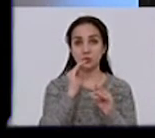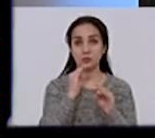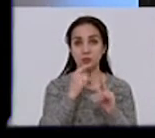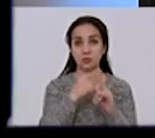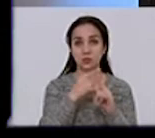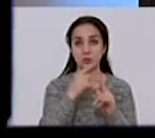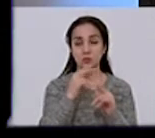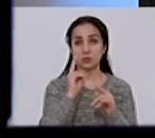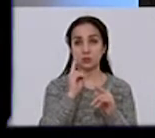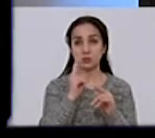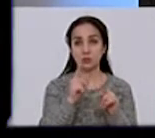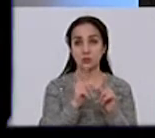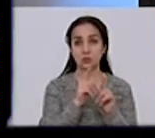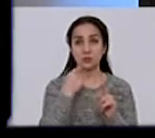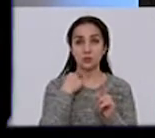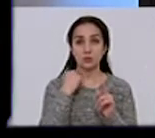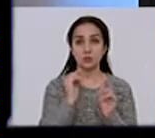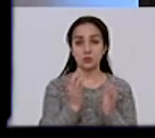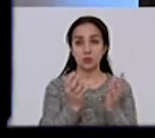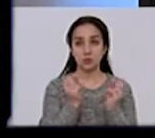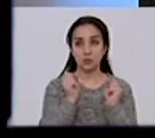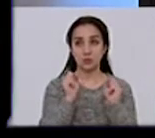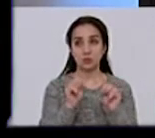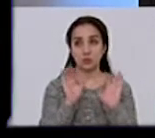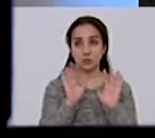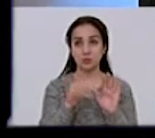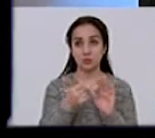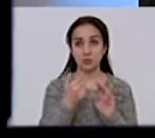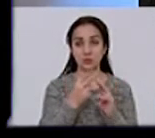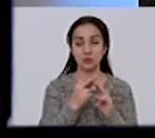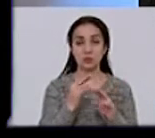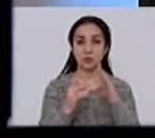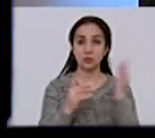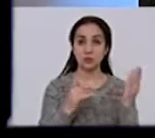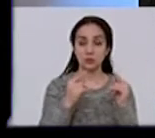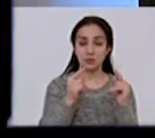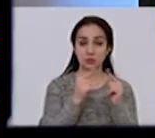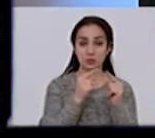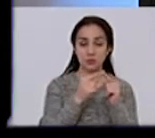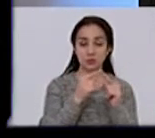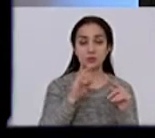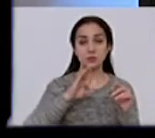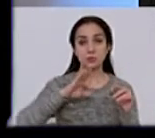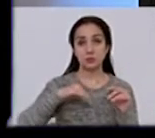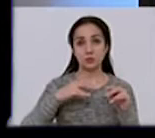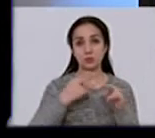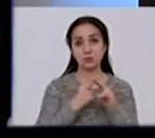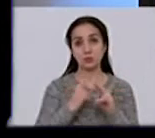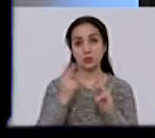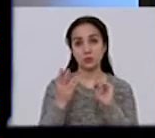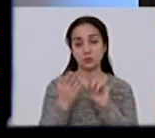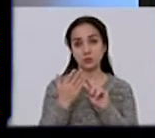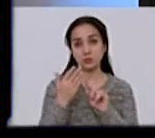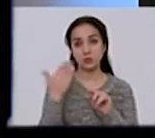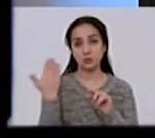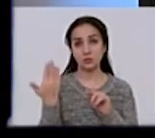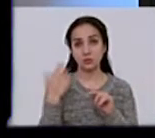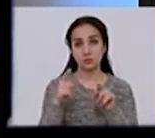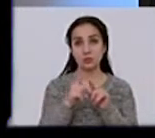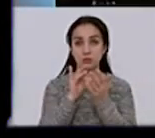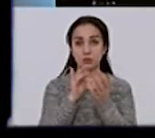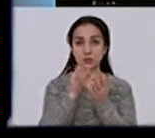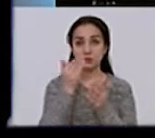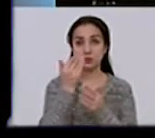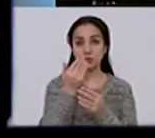2 qiymatni ham olish mumkindir. Avval biz chap uchidagi qiymatni, so'ng o'ng uchidagi